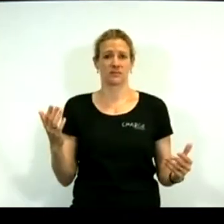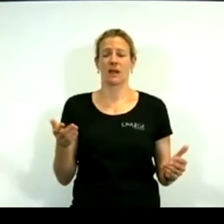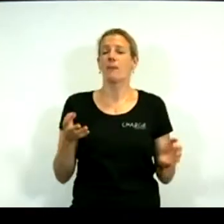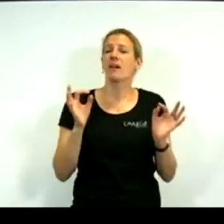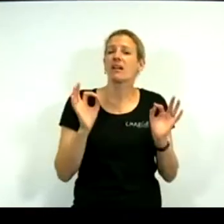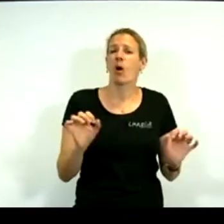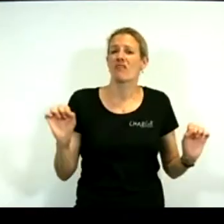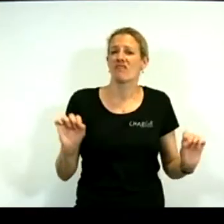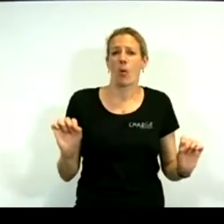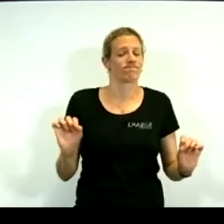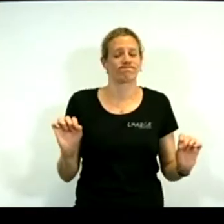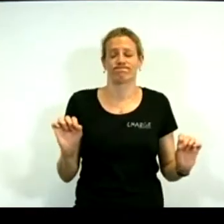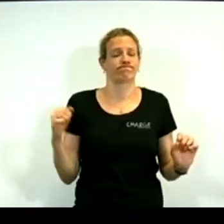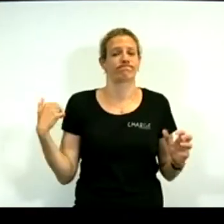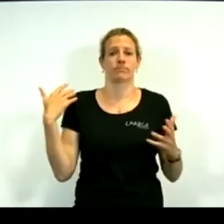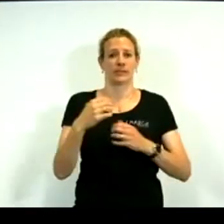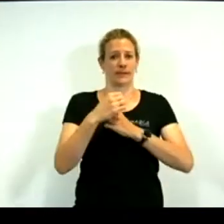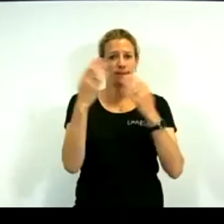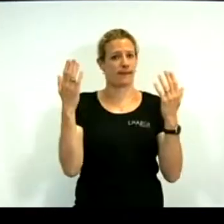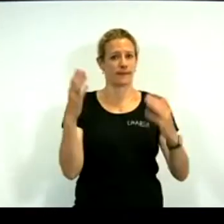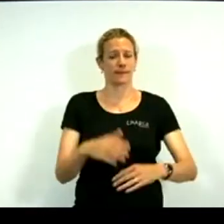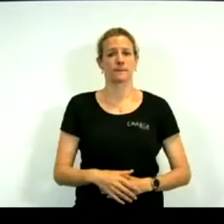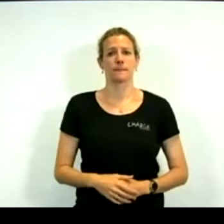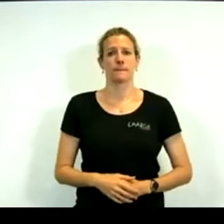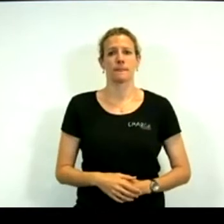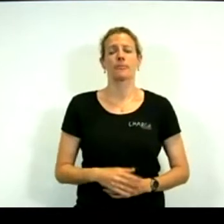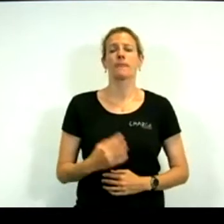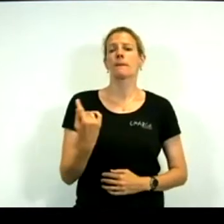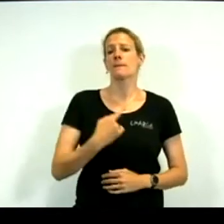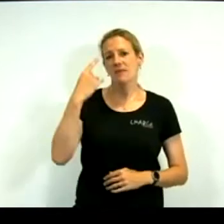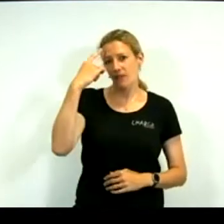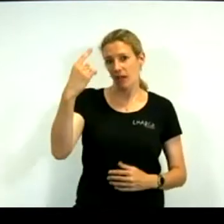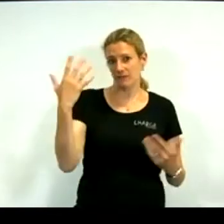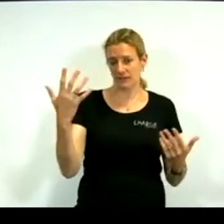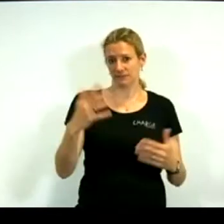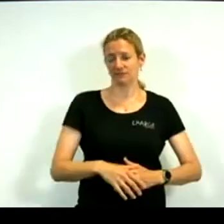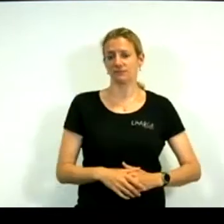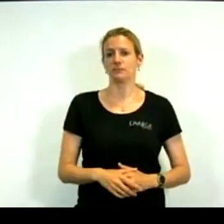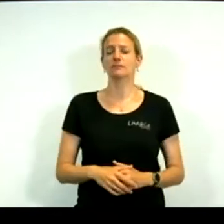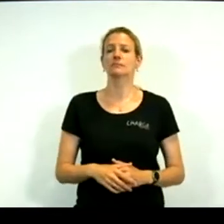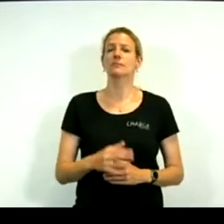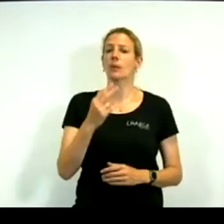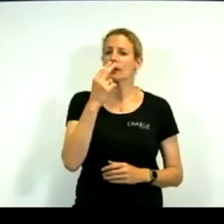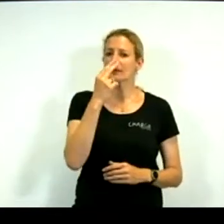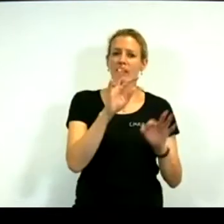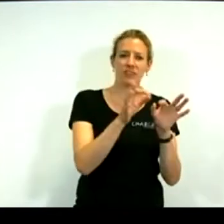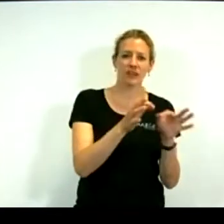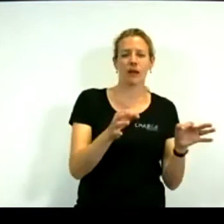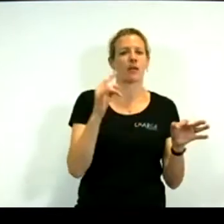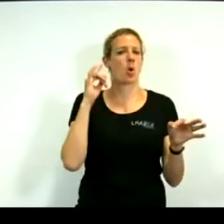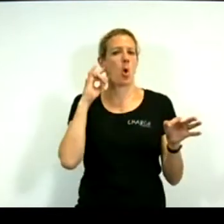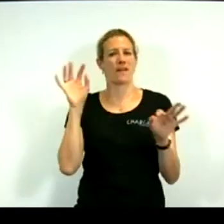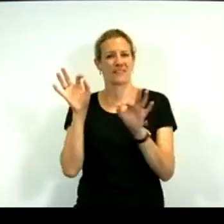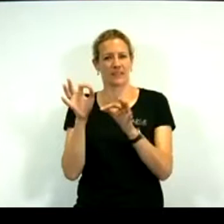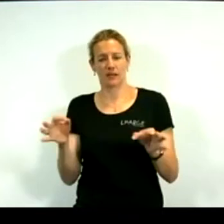do know that vision and or hearing can deteriorate as a result of major impact